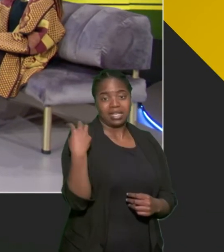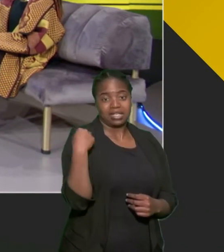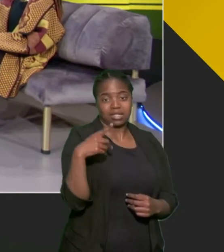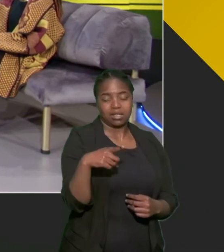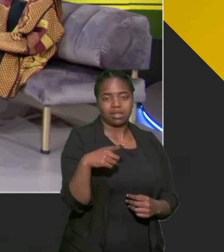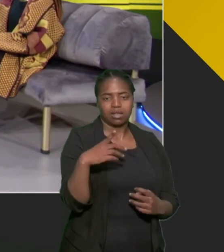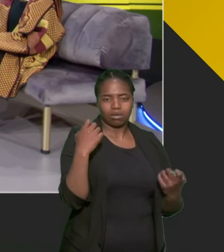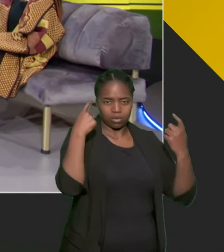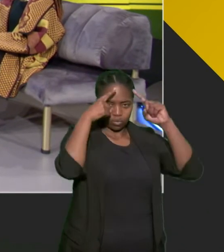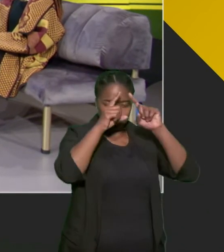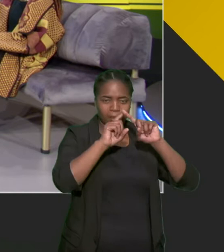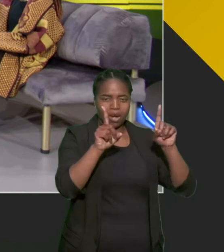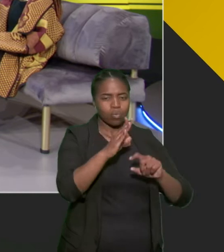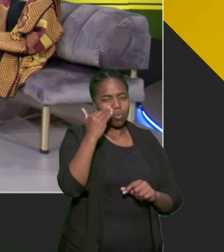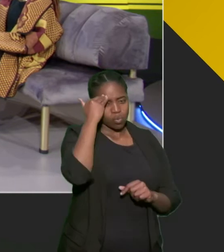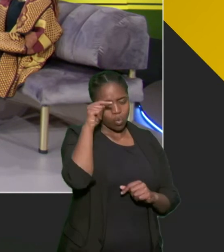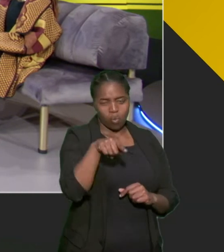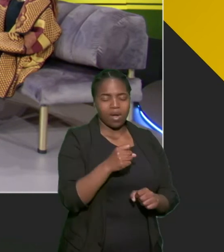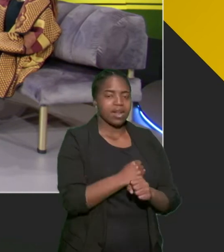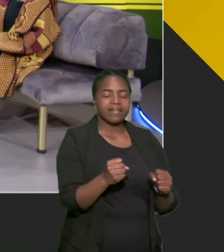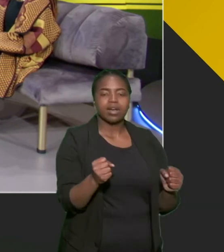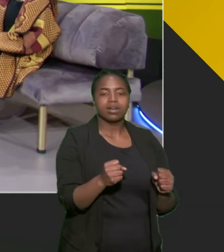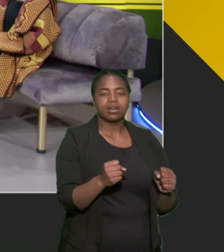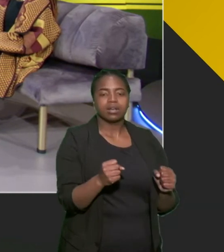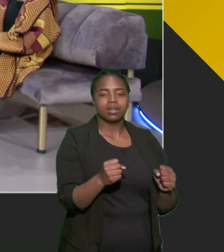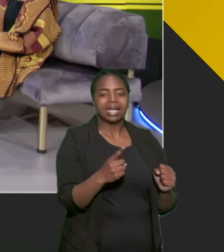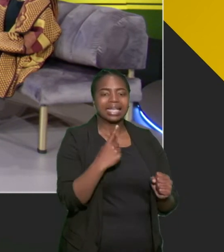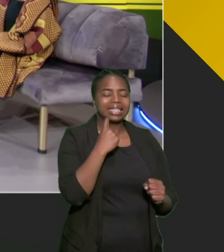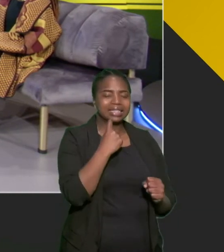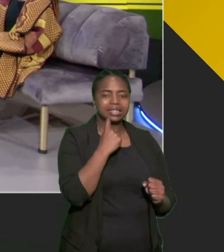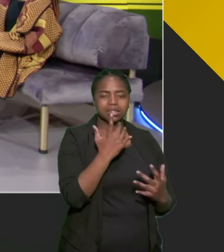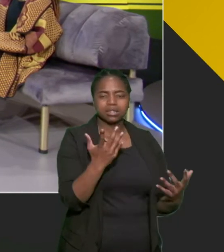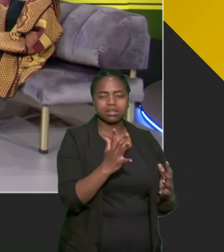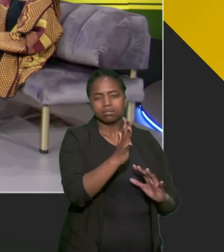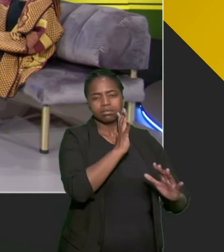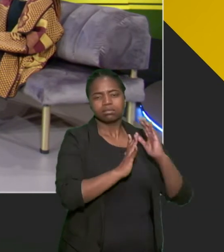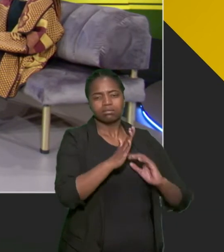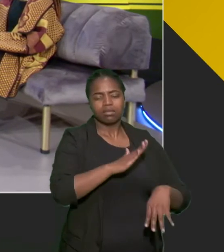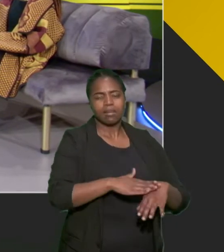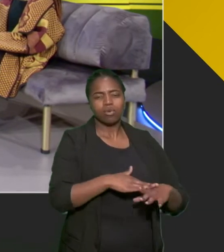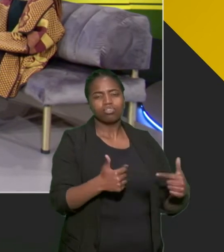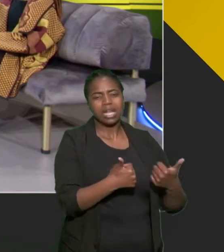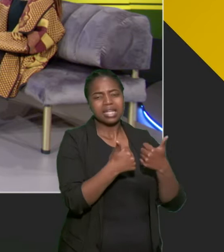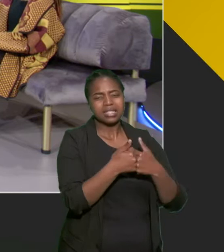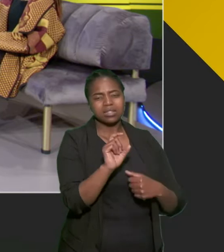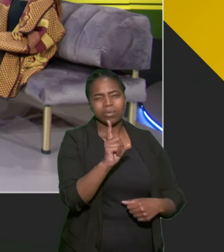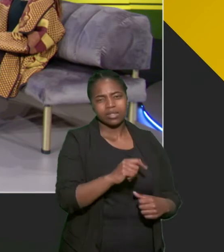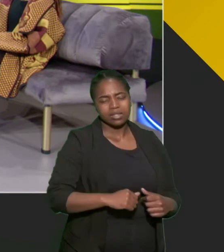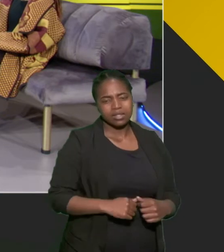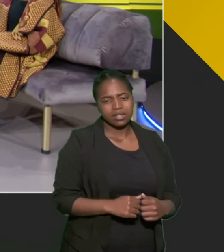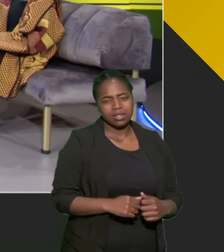of Lesotho. But of course, Ratsiba, this didn't come at an easy feat. Can you tell us also what are some of the challenges?